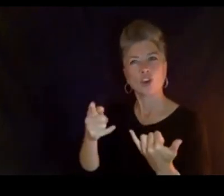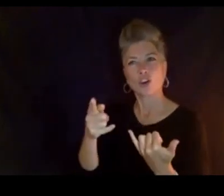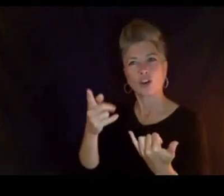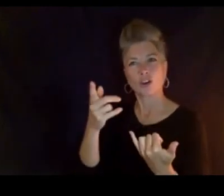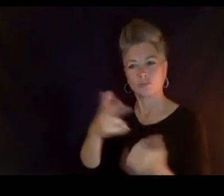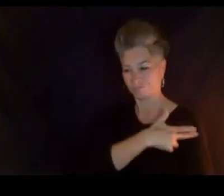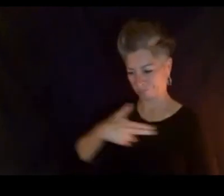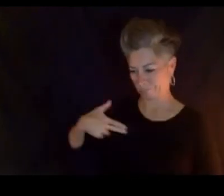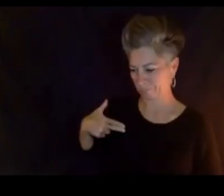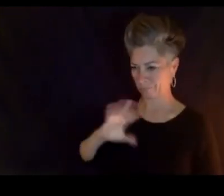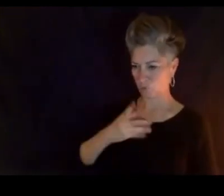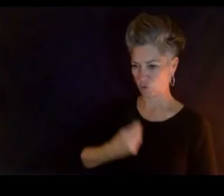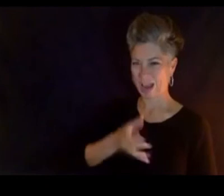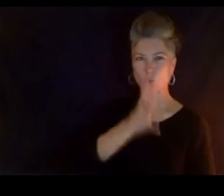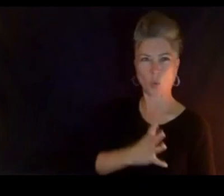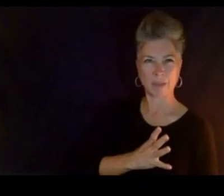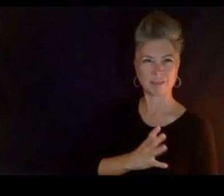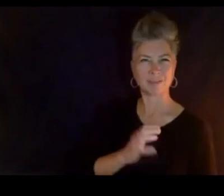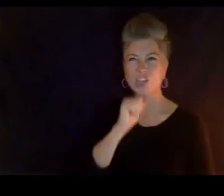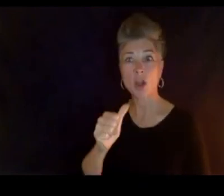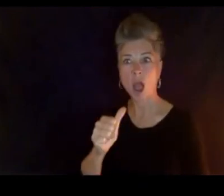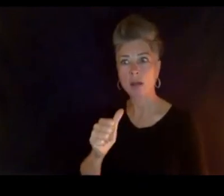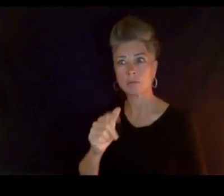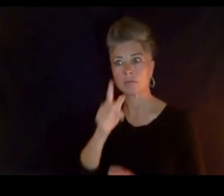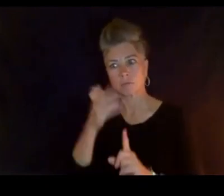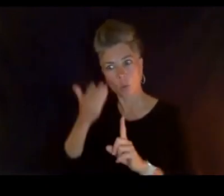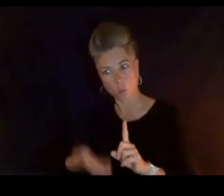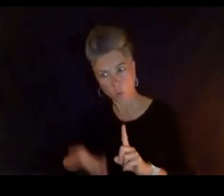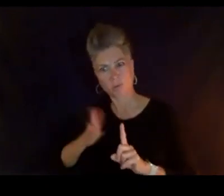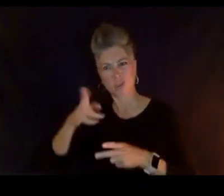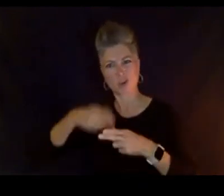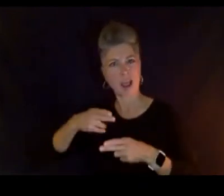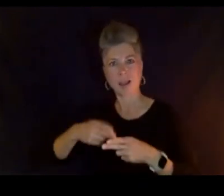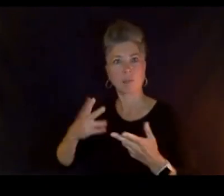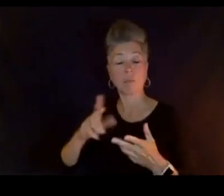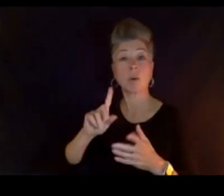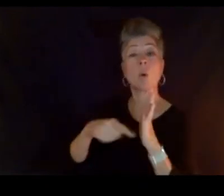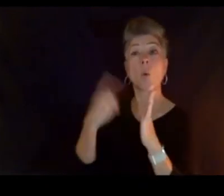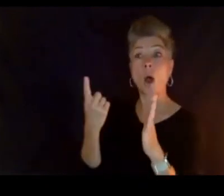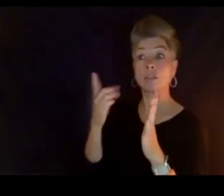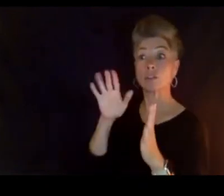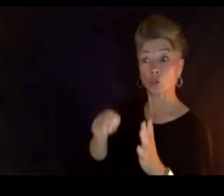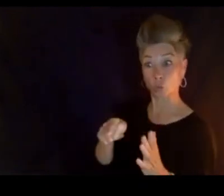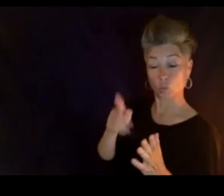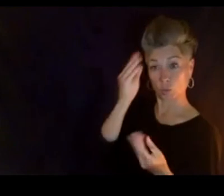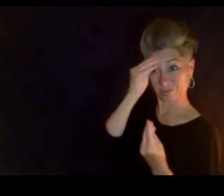not by your name, you're not anything. It's just once trans is out there, it's basically that's your identity.